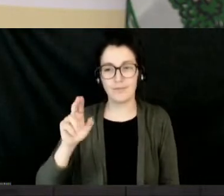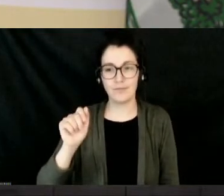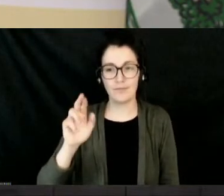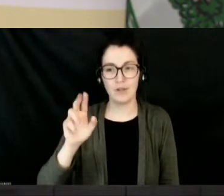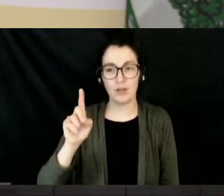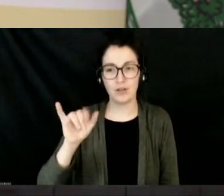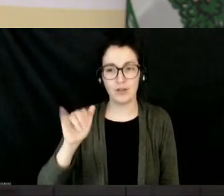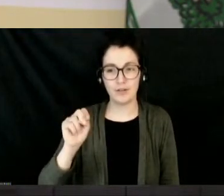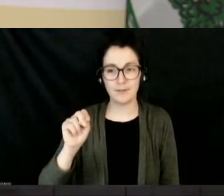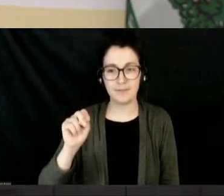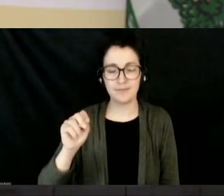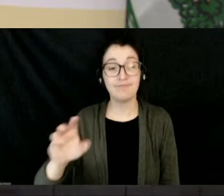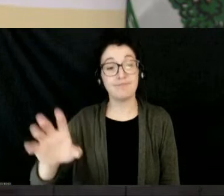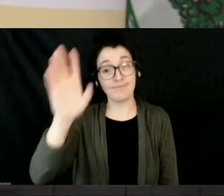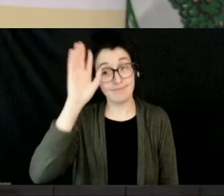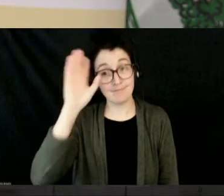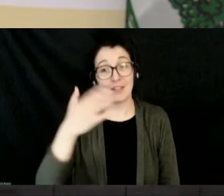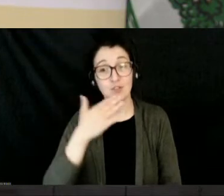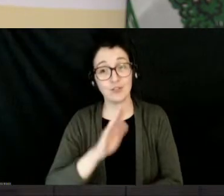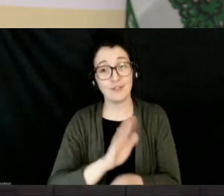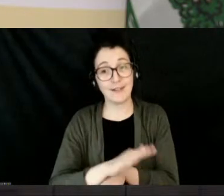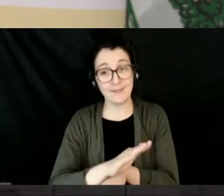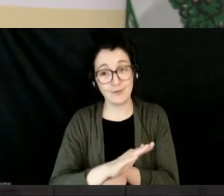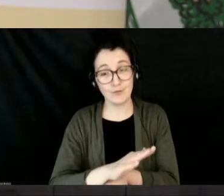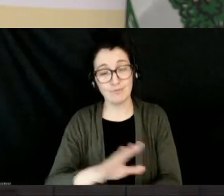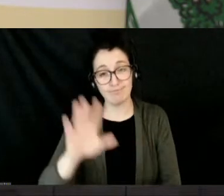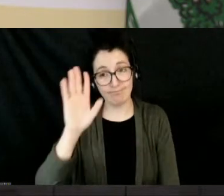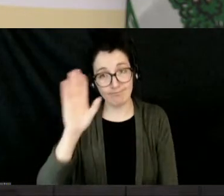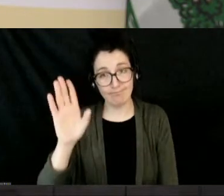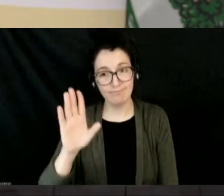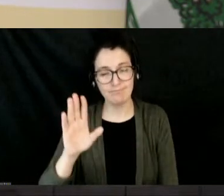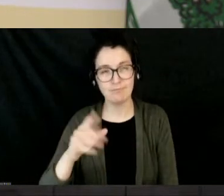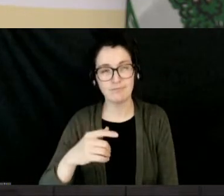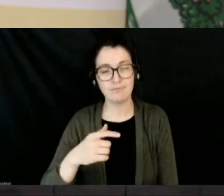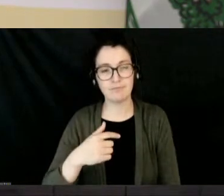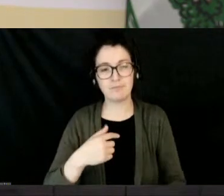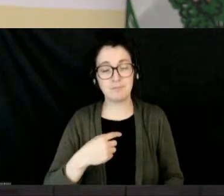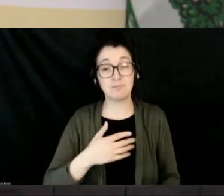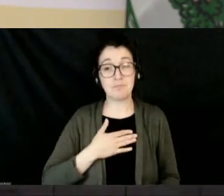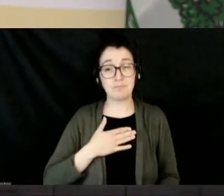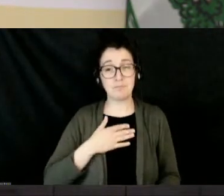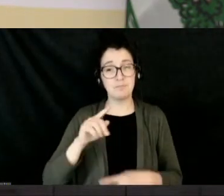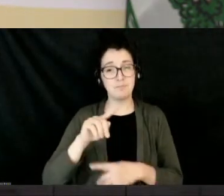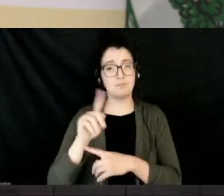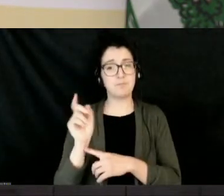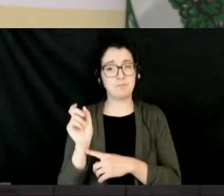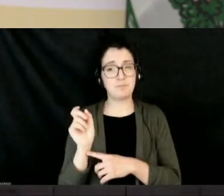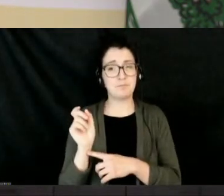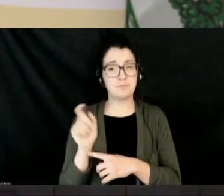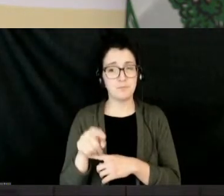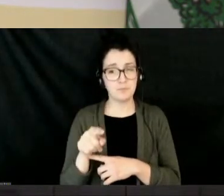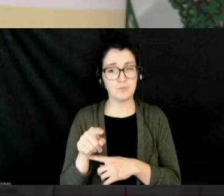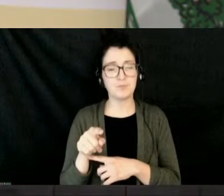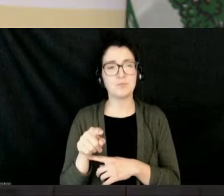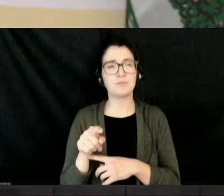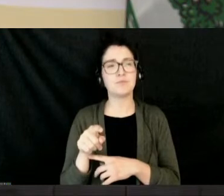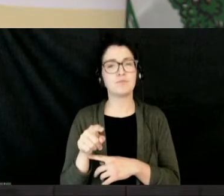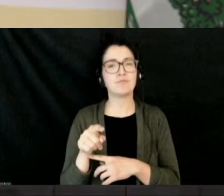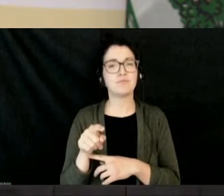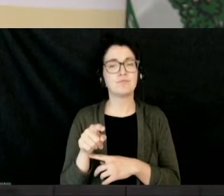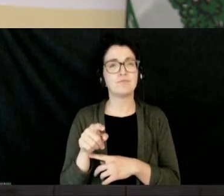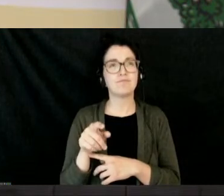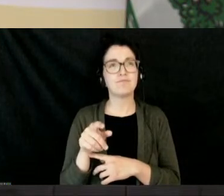Good afternoon to you both. So I've got a couple questions around sort of what these changes might mean